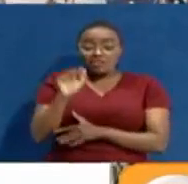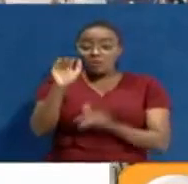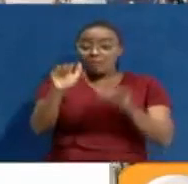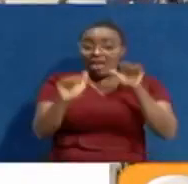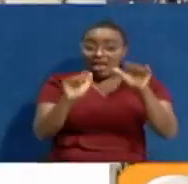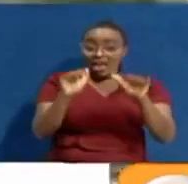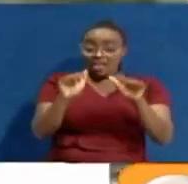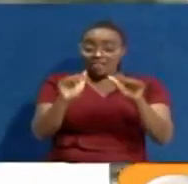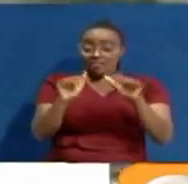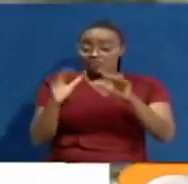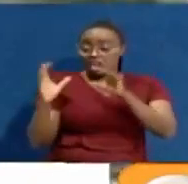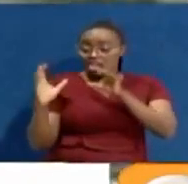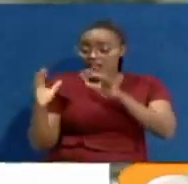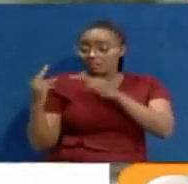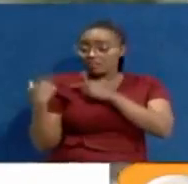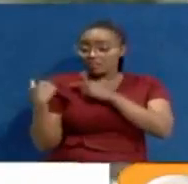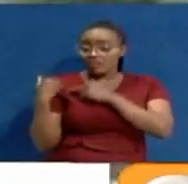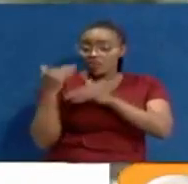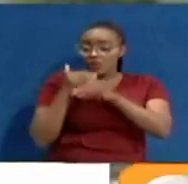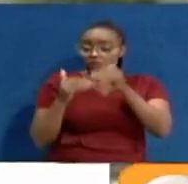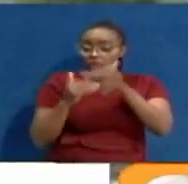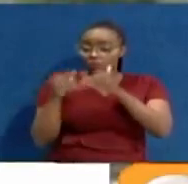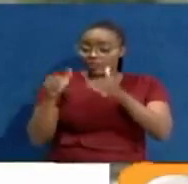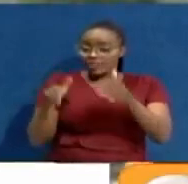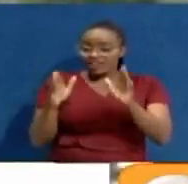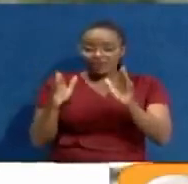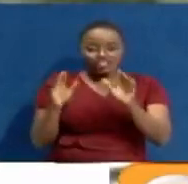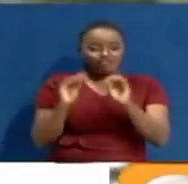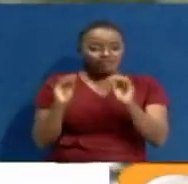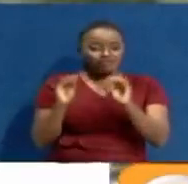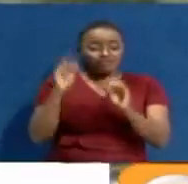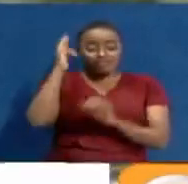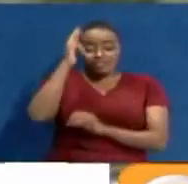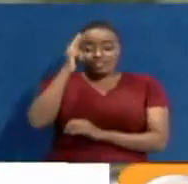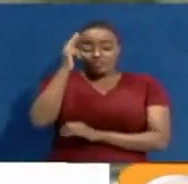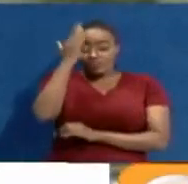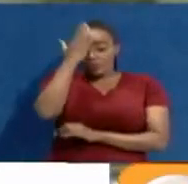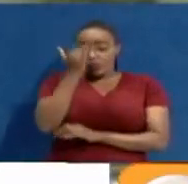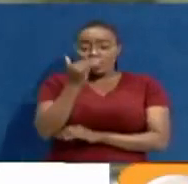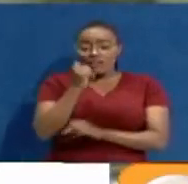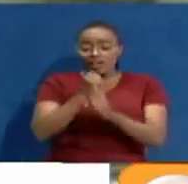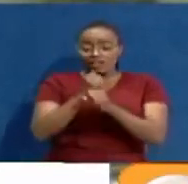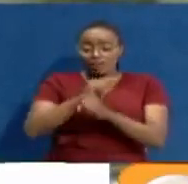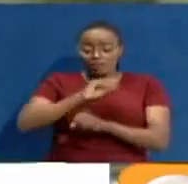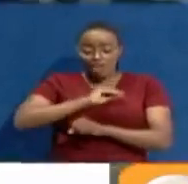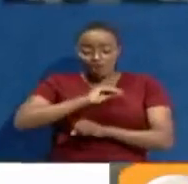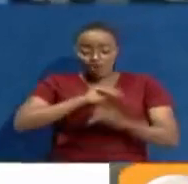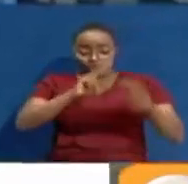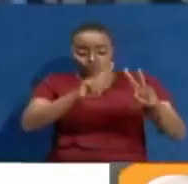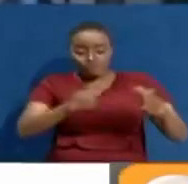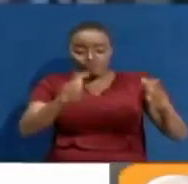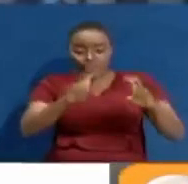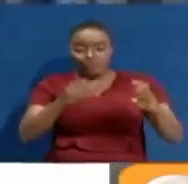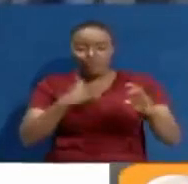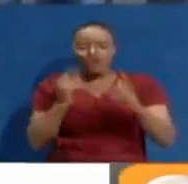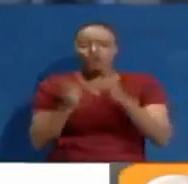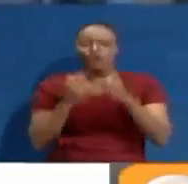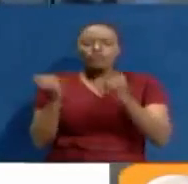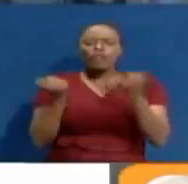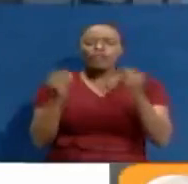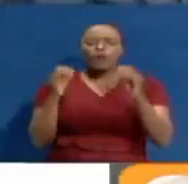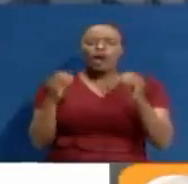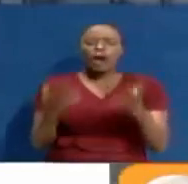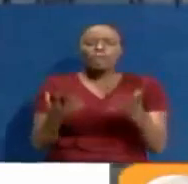asked to bear the burden of constructing these roads. That's why they have done their homework, they have counted how many